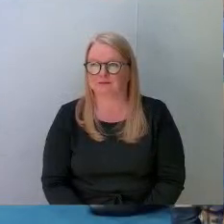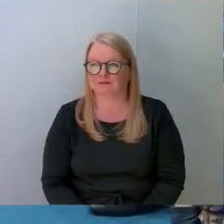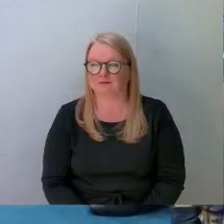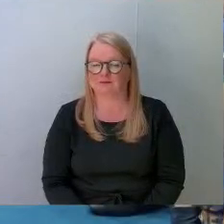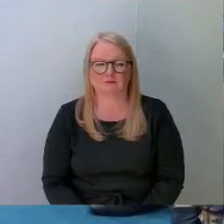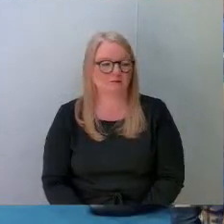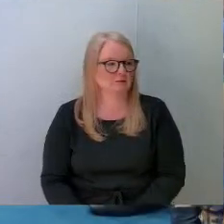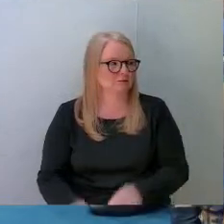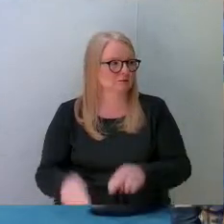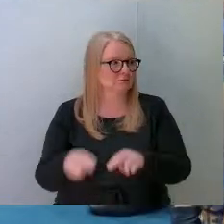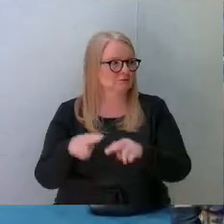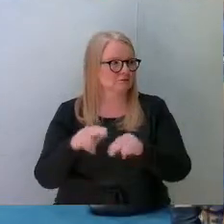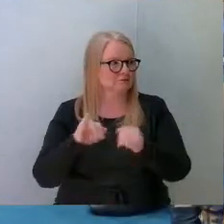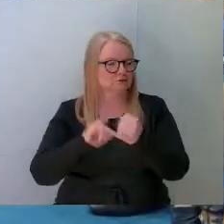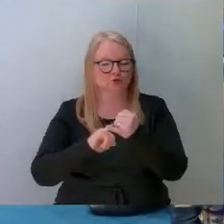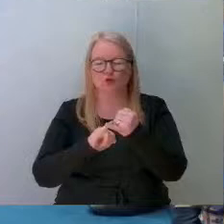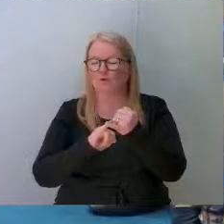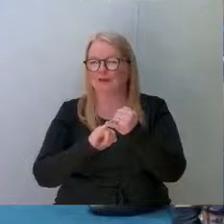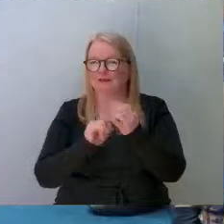Sophie Marshall.